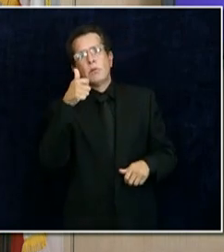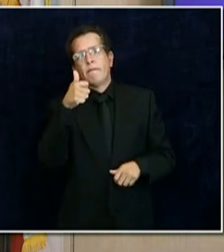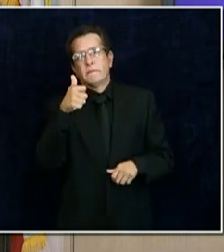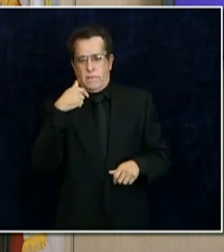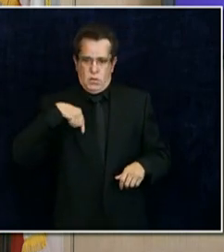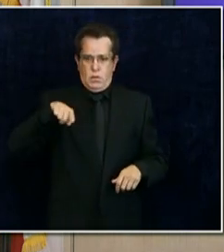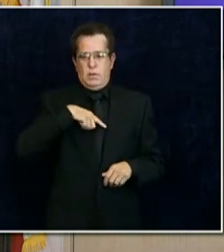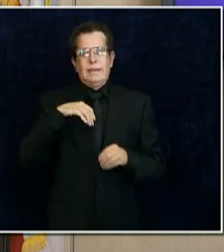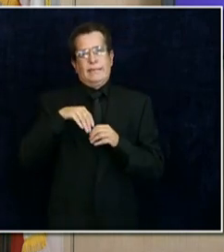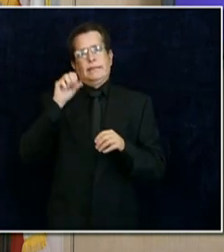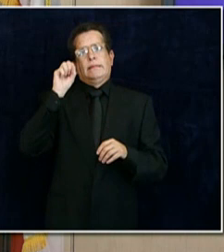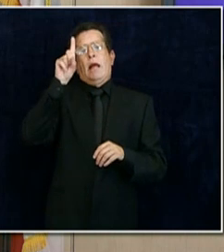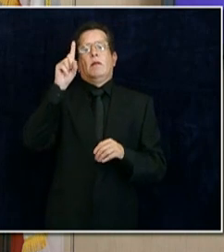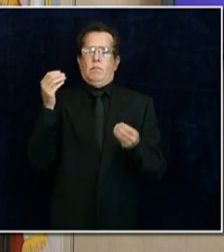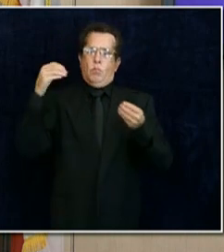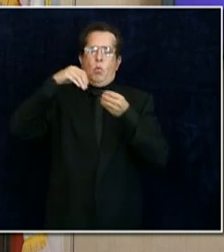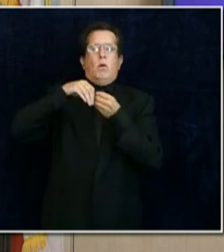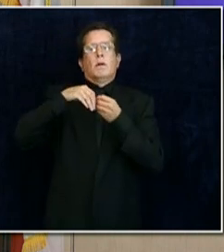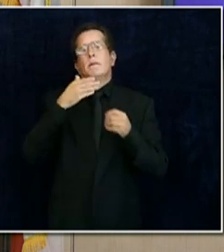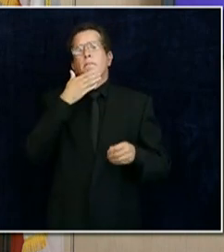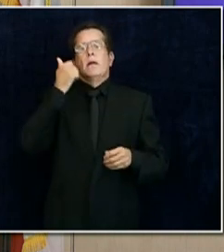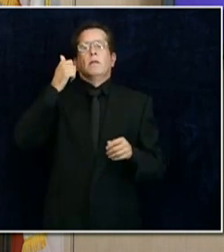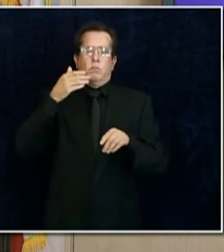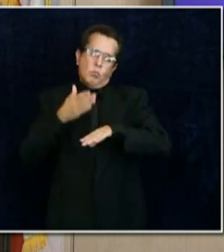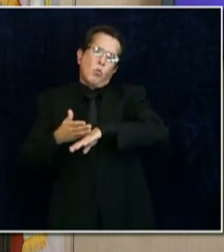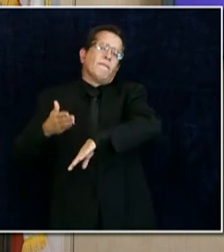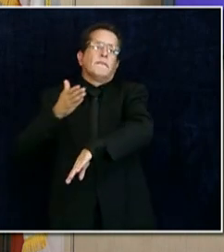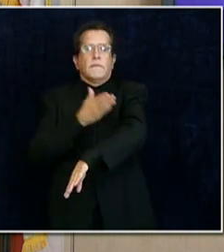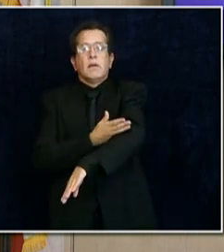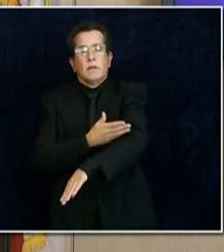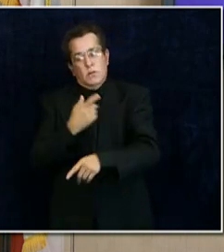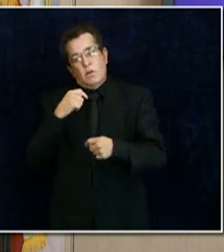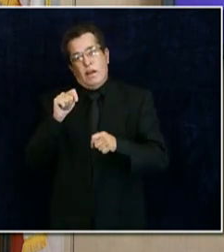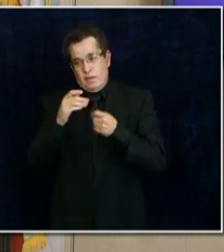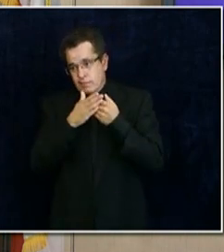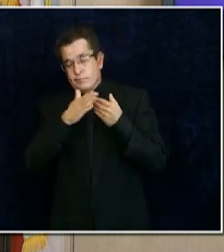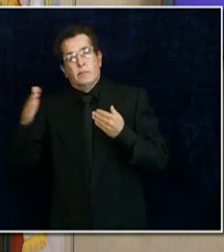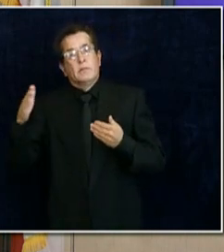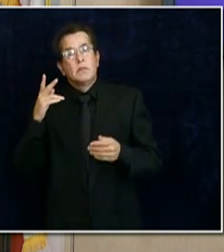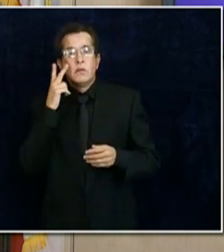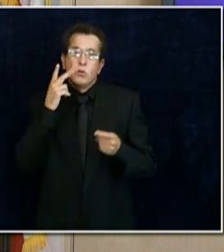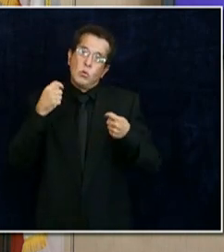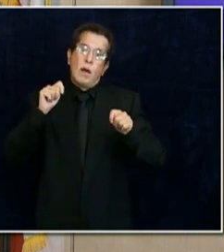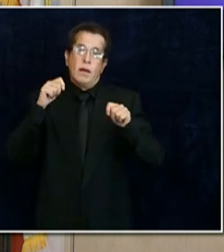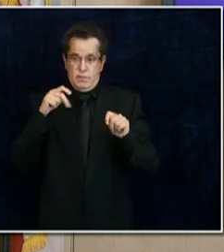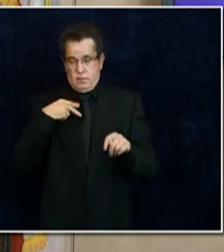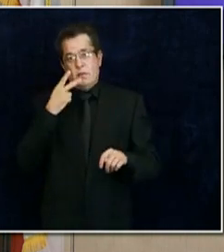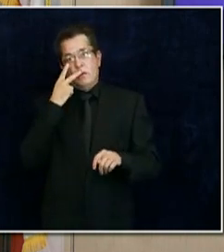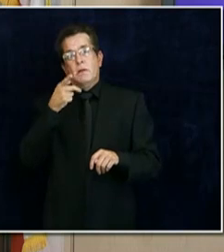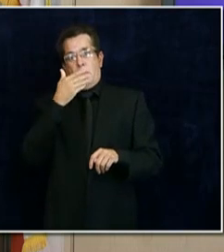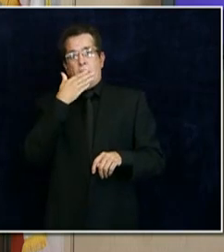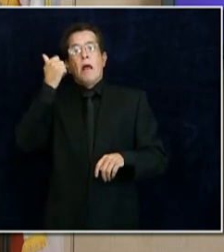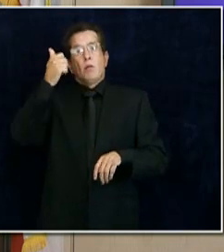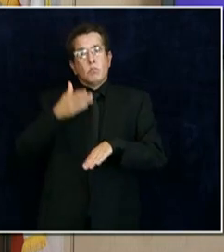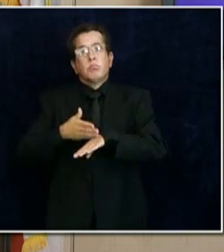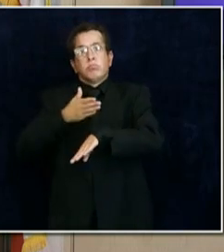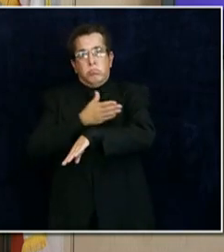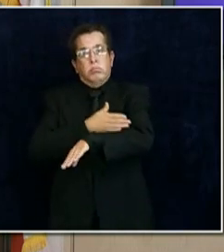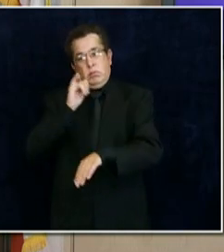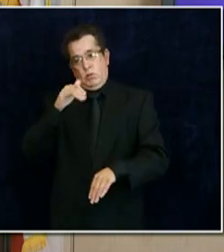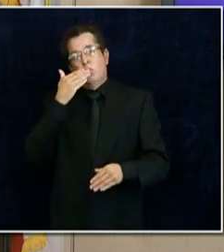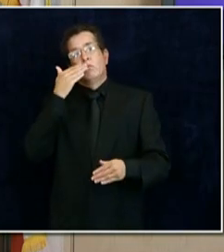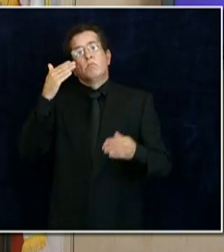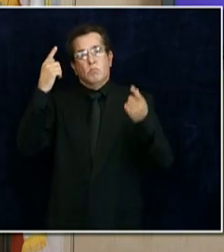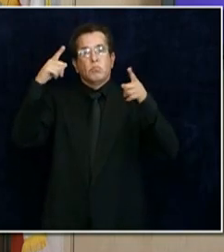region in a very positive position as we navigate through. So we're seeing really good progress, and that is really encouraging, and we know